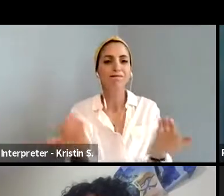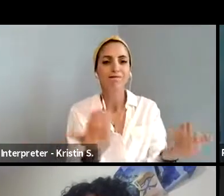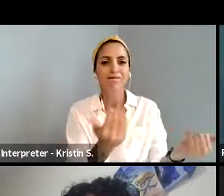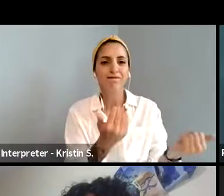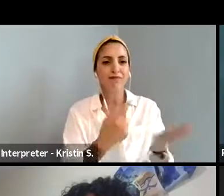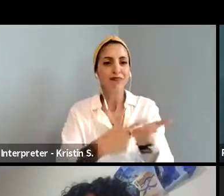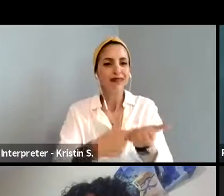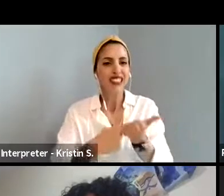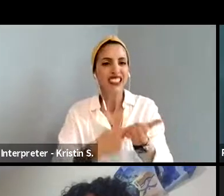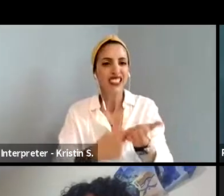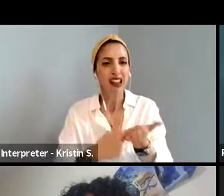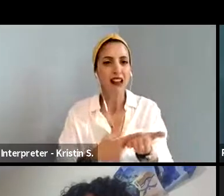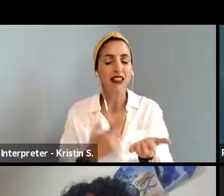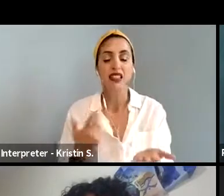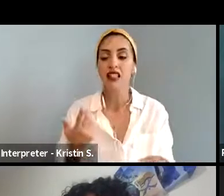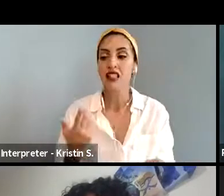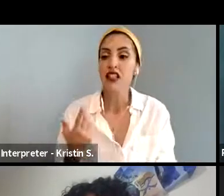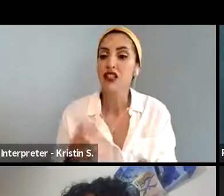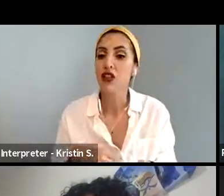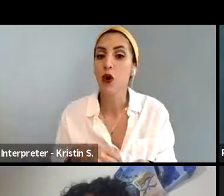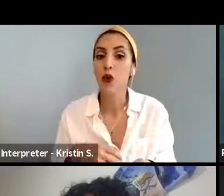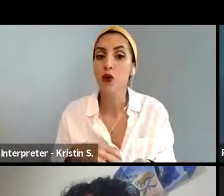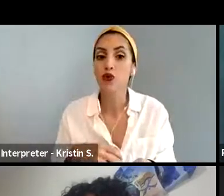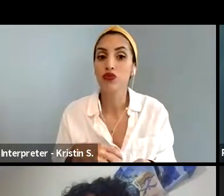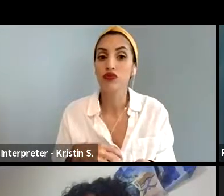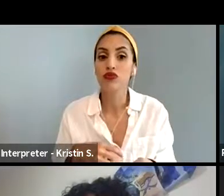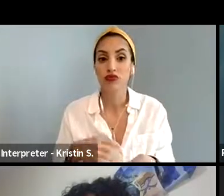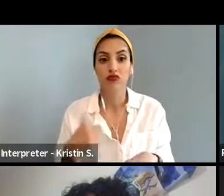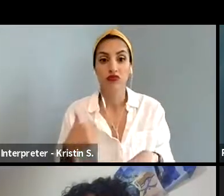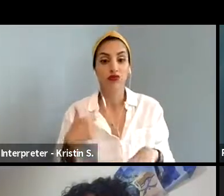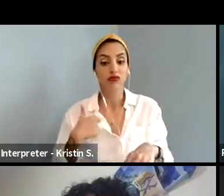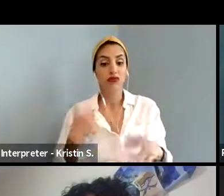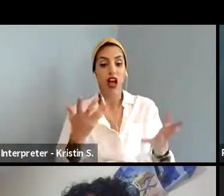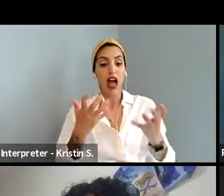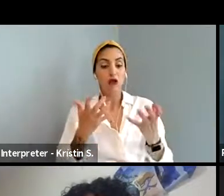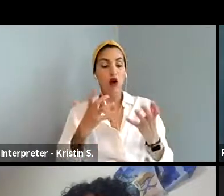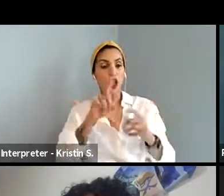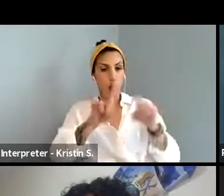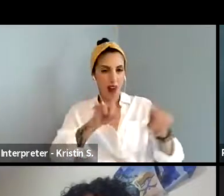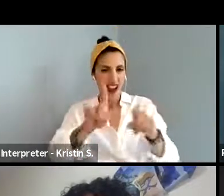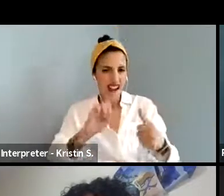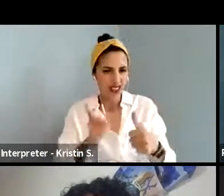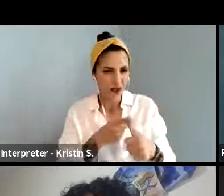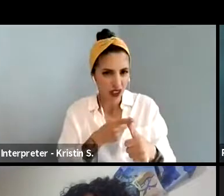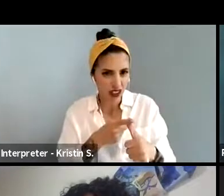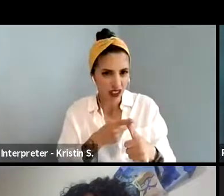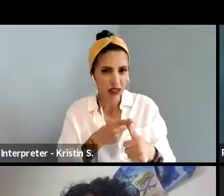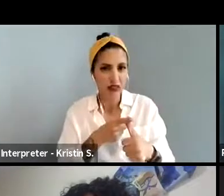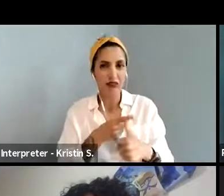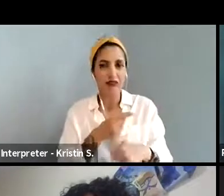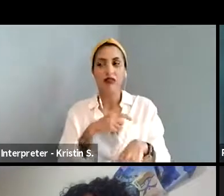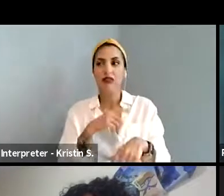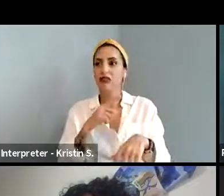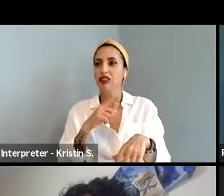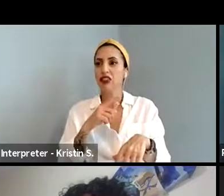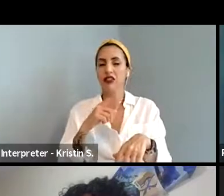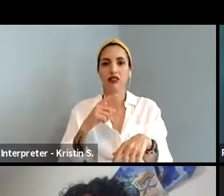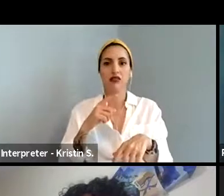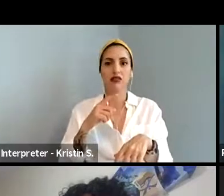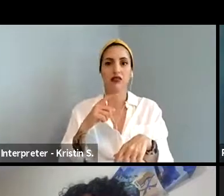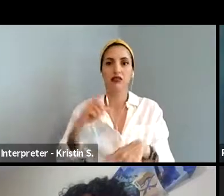and whoever wants to hop in first, what I would love to ask of you all are, just given everything that's